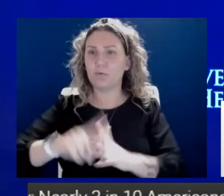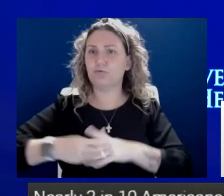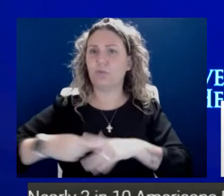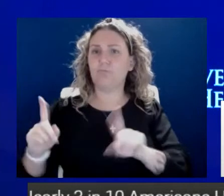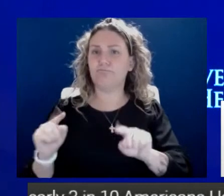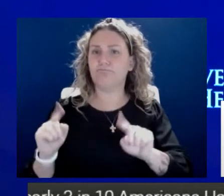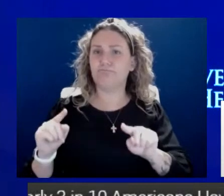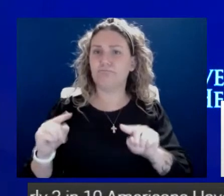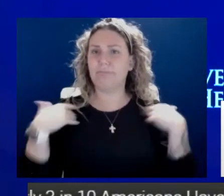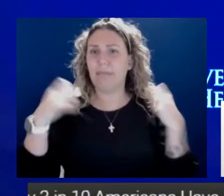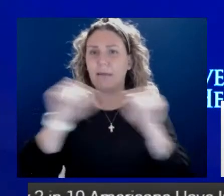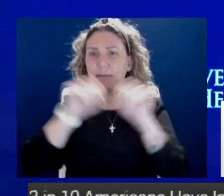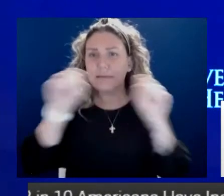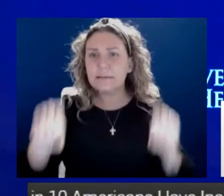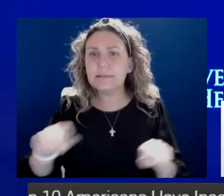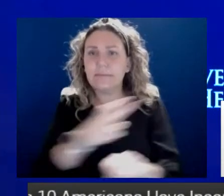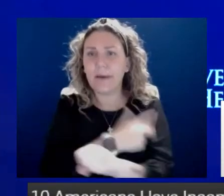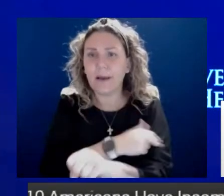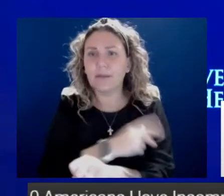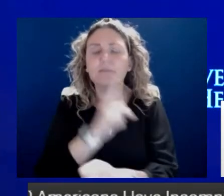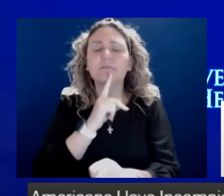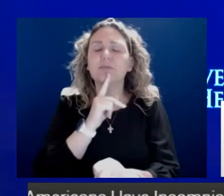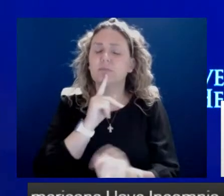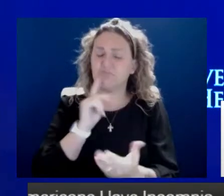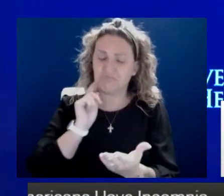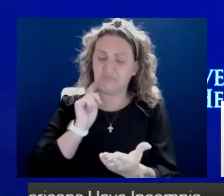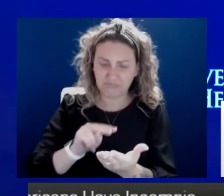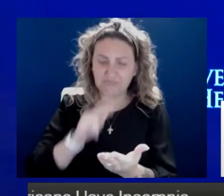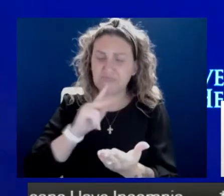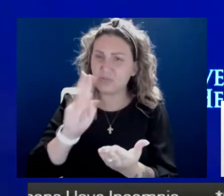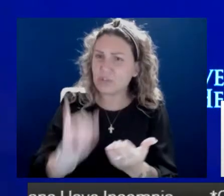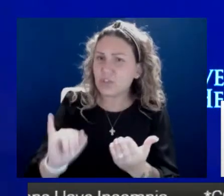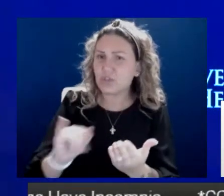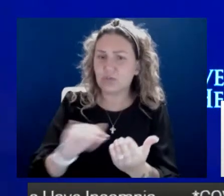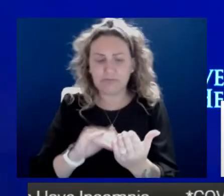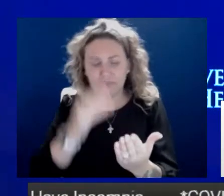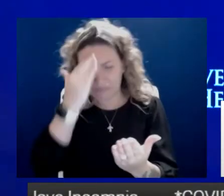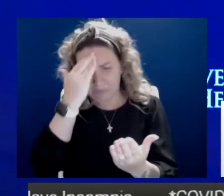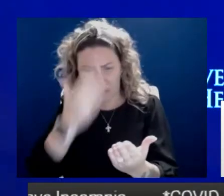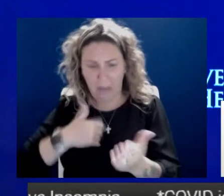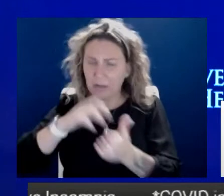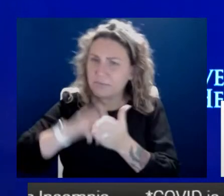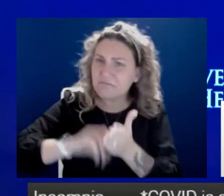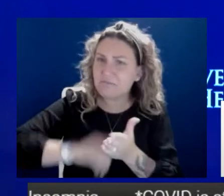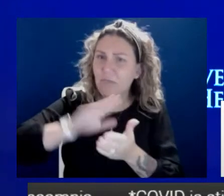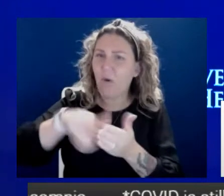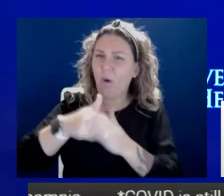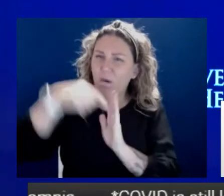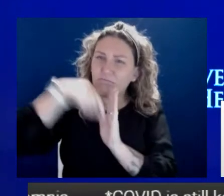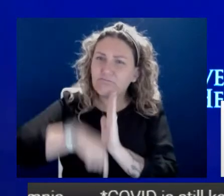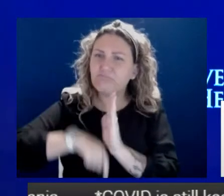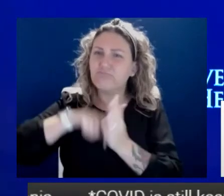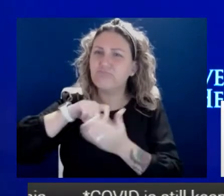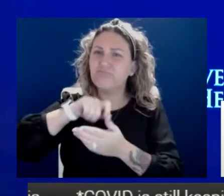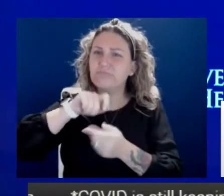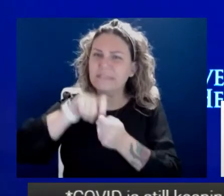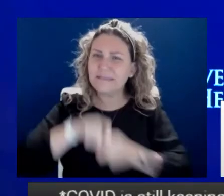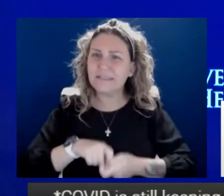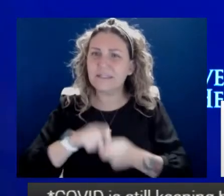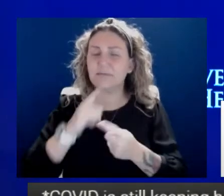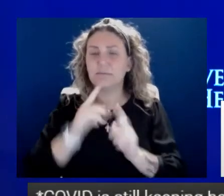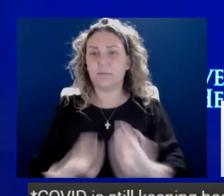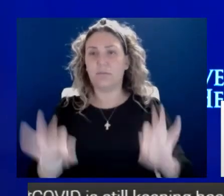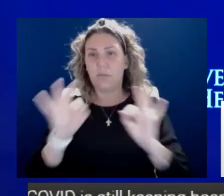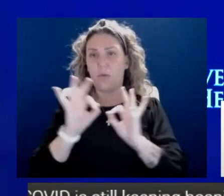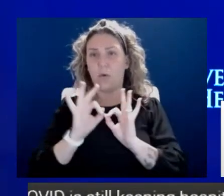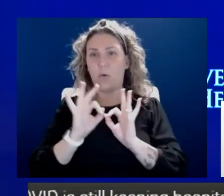to look at what your insurance covers and know your deductibles and know all the little different nuances, because it's very important. We have financial counselors,